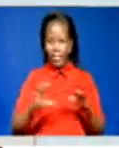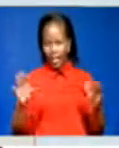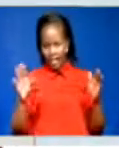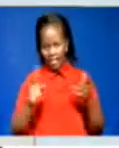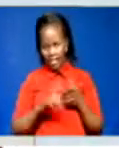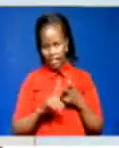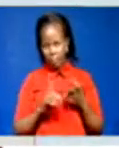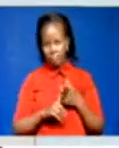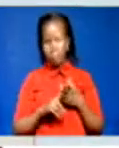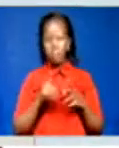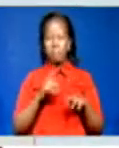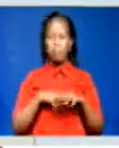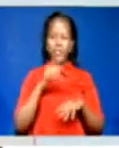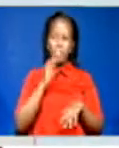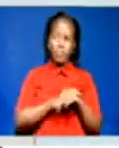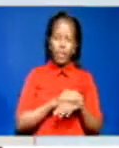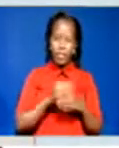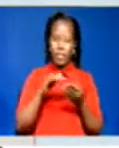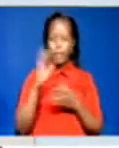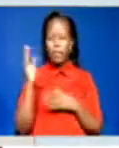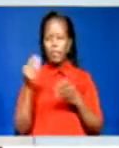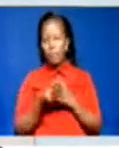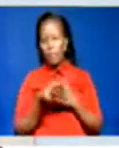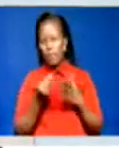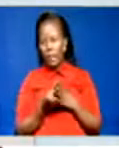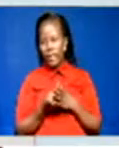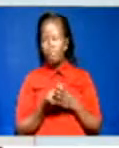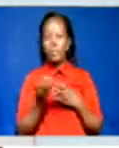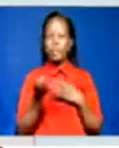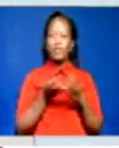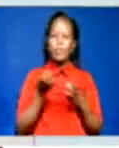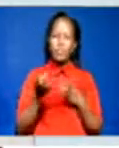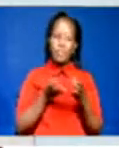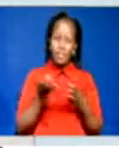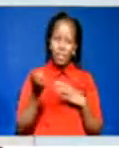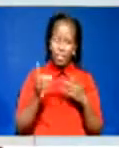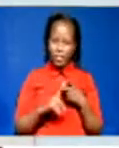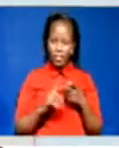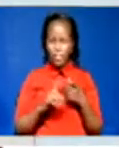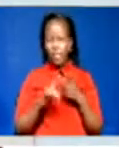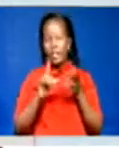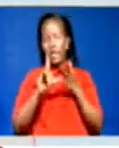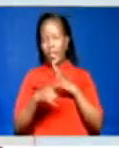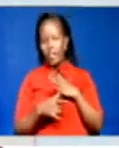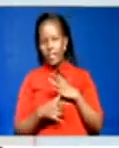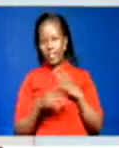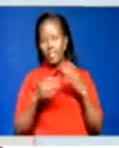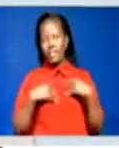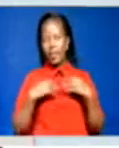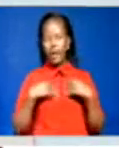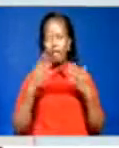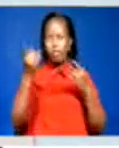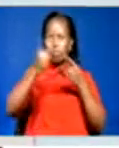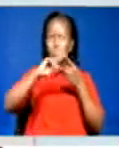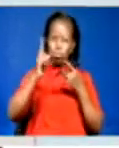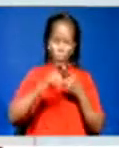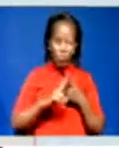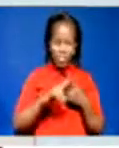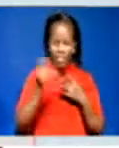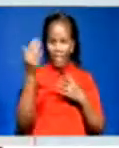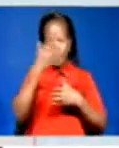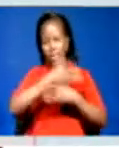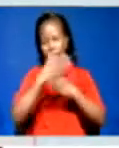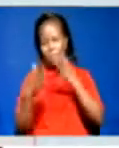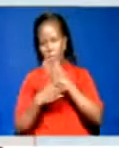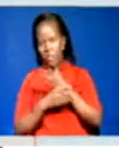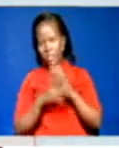time, some small business somewhere, then they do the main structure, then they do the roofing. Finally, some of them will even enter as they do